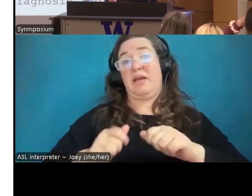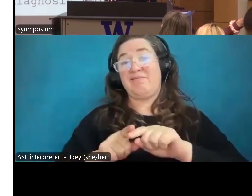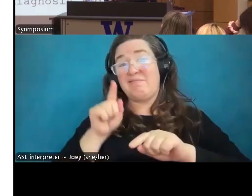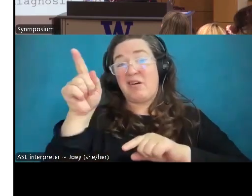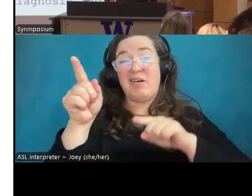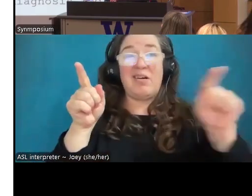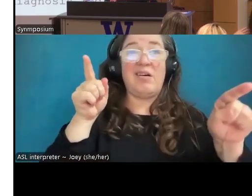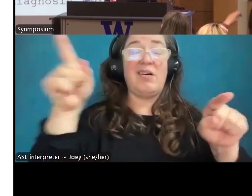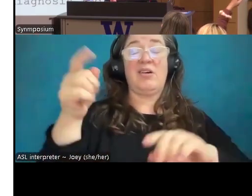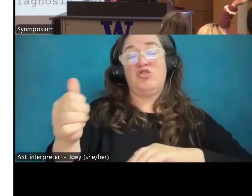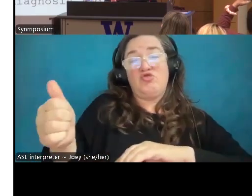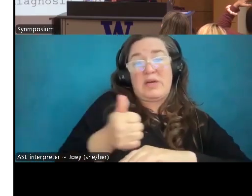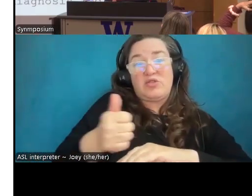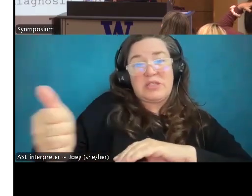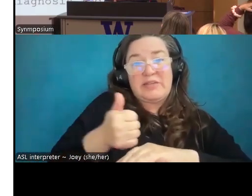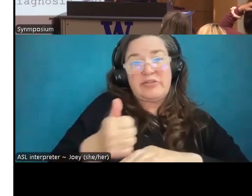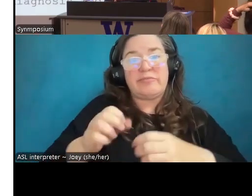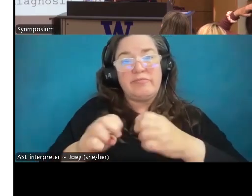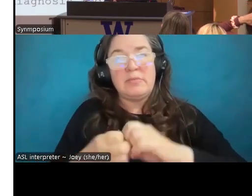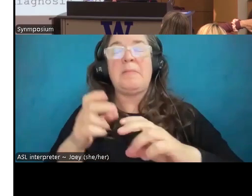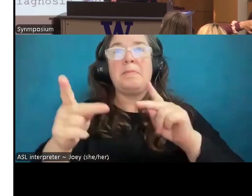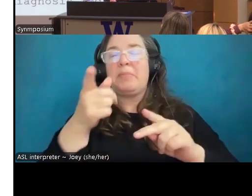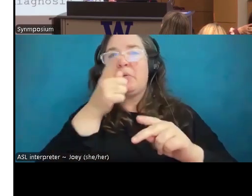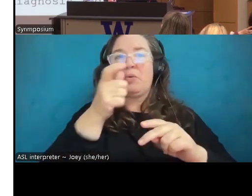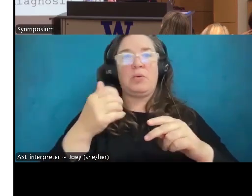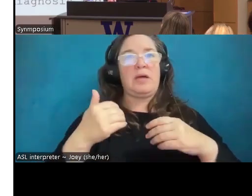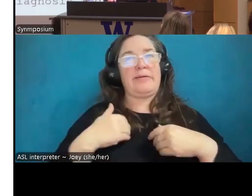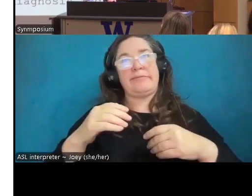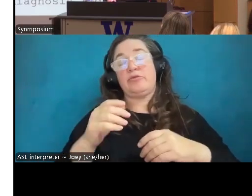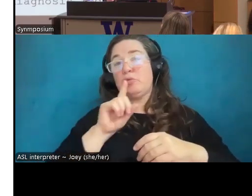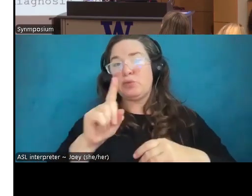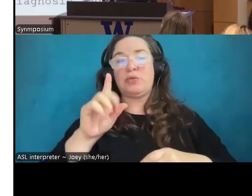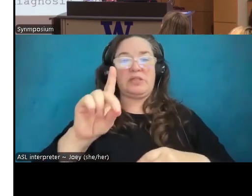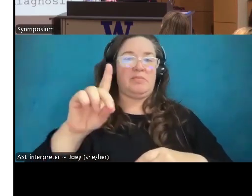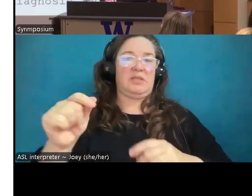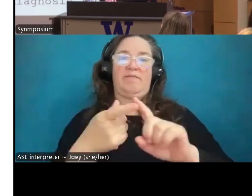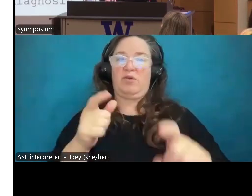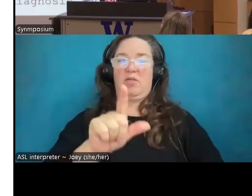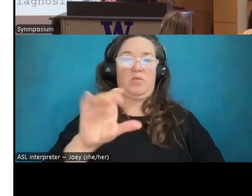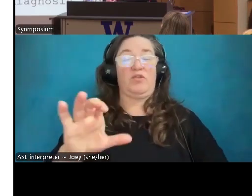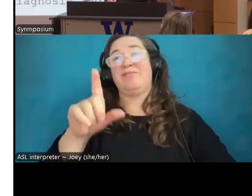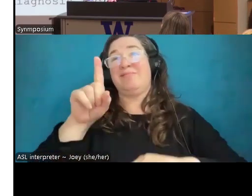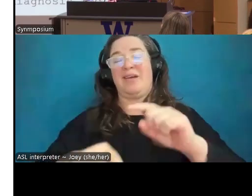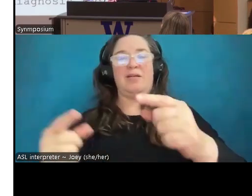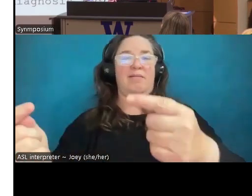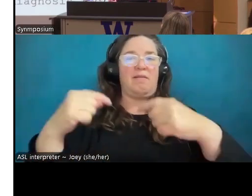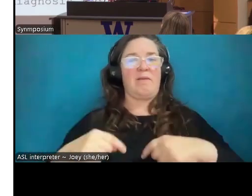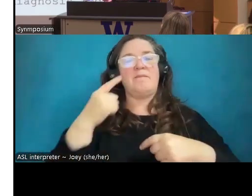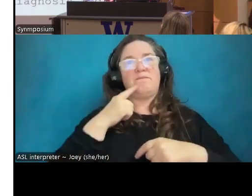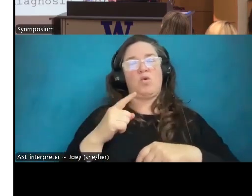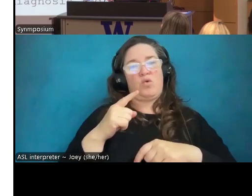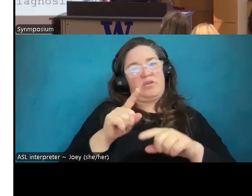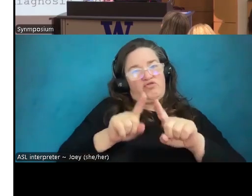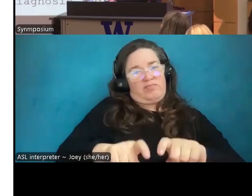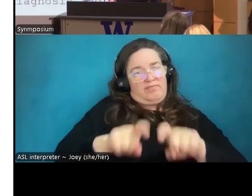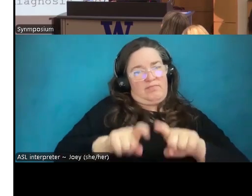study sites, people that are so disabled by their long COVID they can't come to in-person visits. So we really need to have decentralized trials,